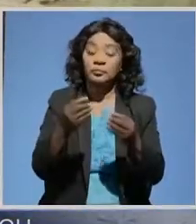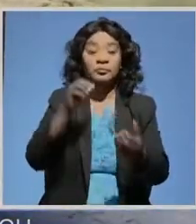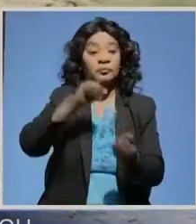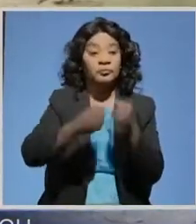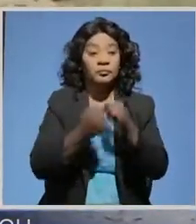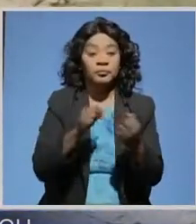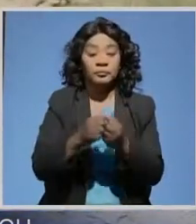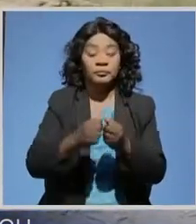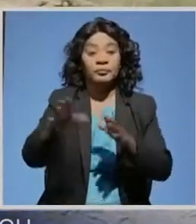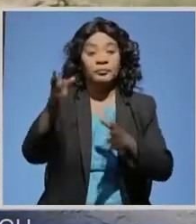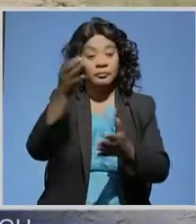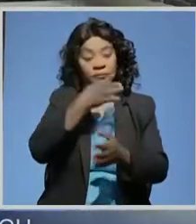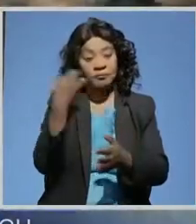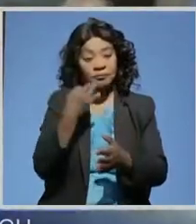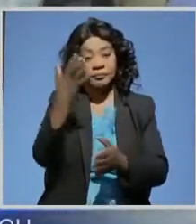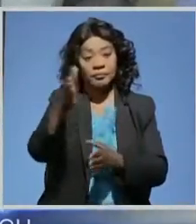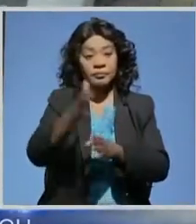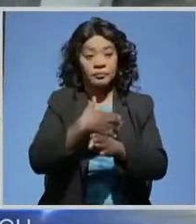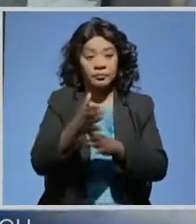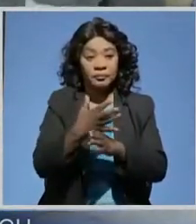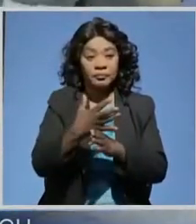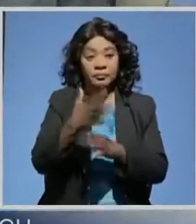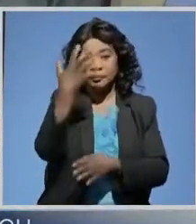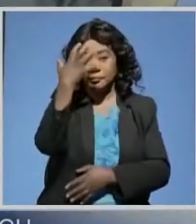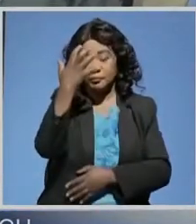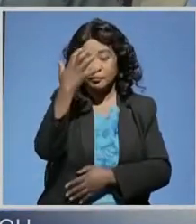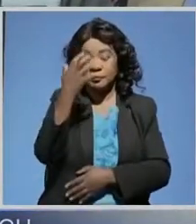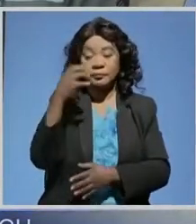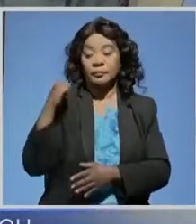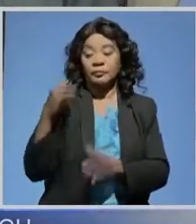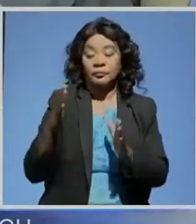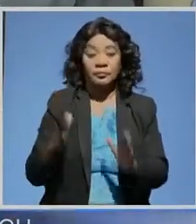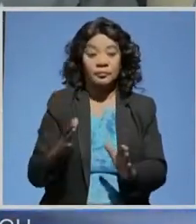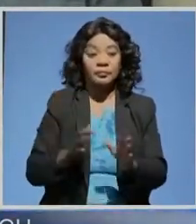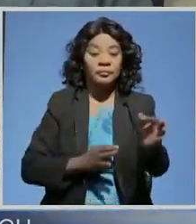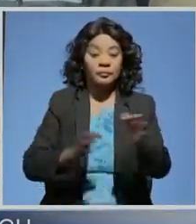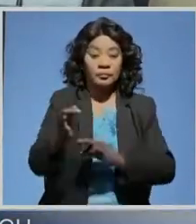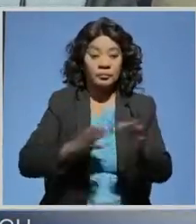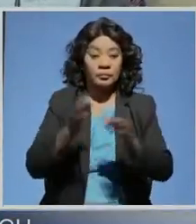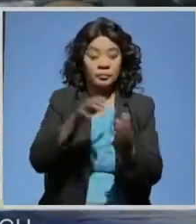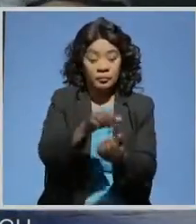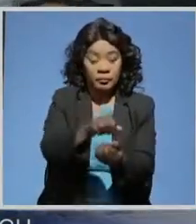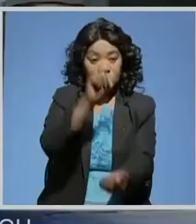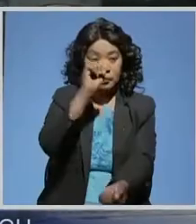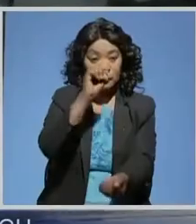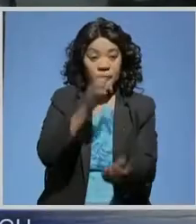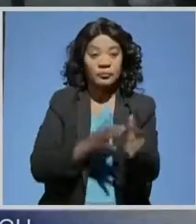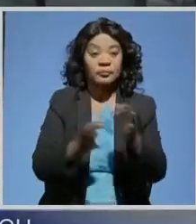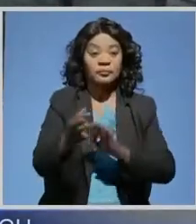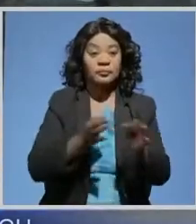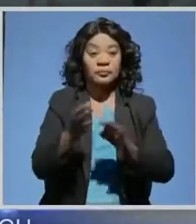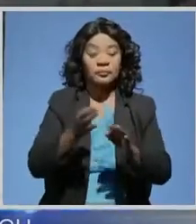involved in this business are facing. The officers took time to explain to the head of state how the crocodile skin is processed before